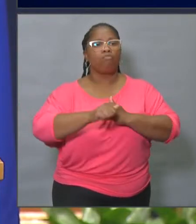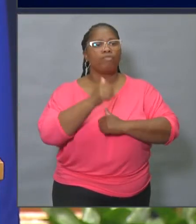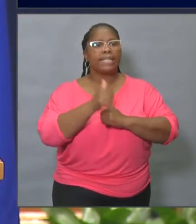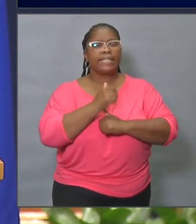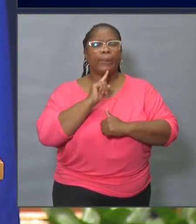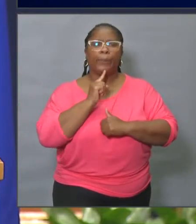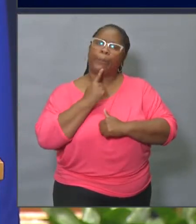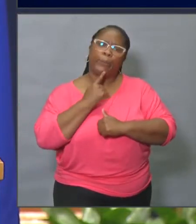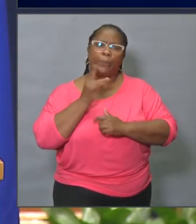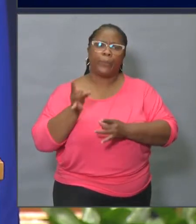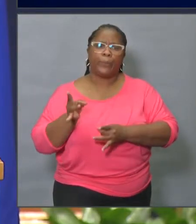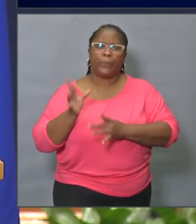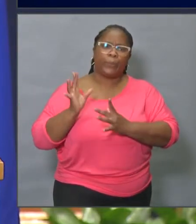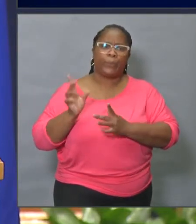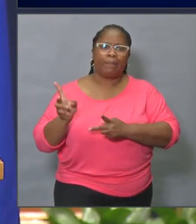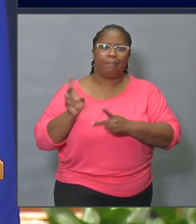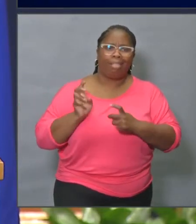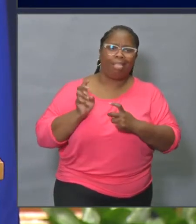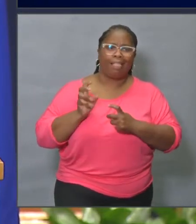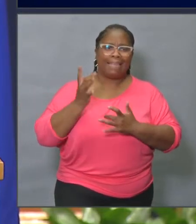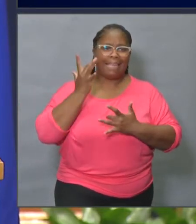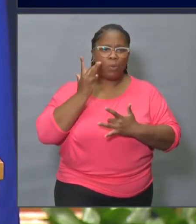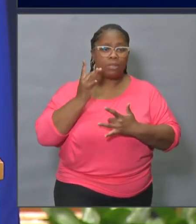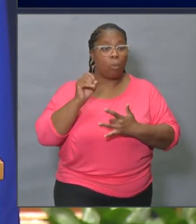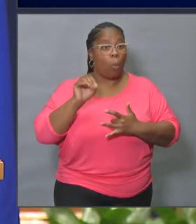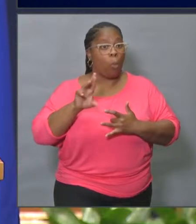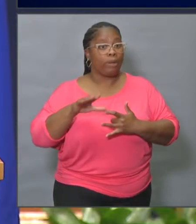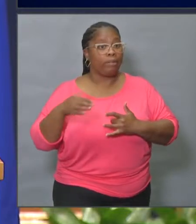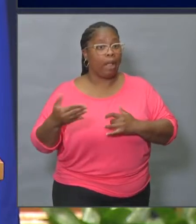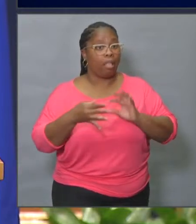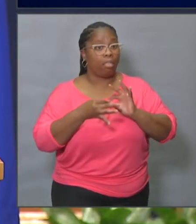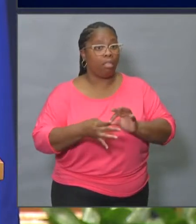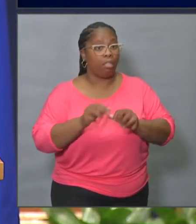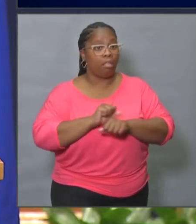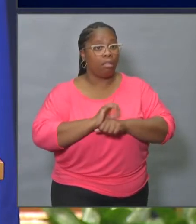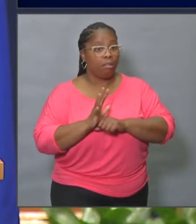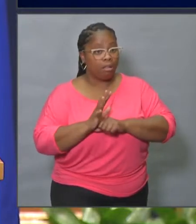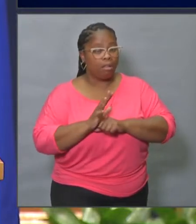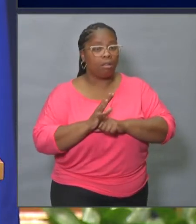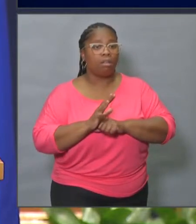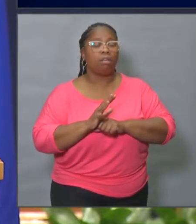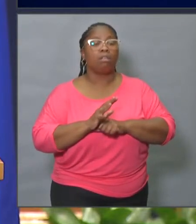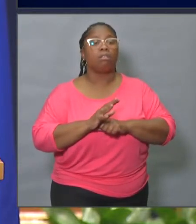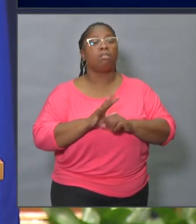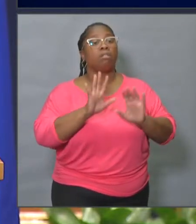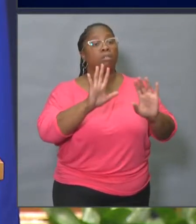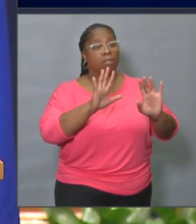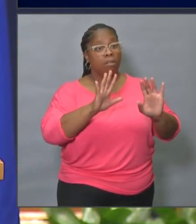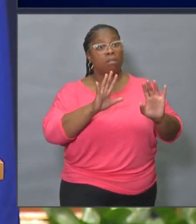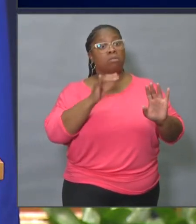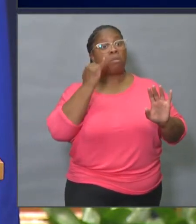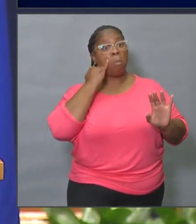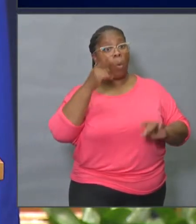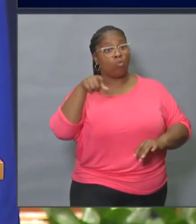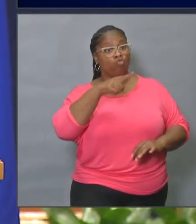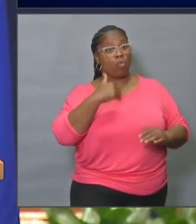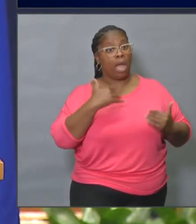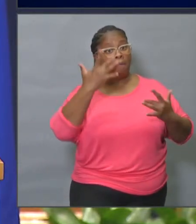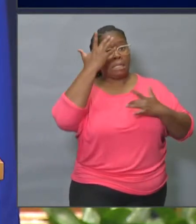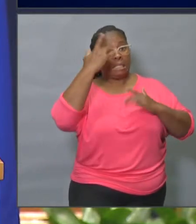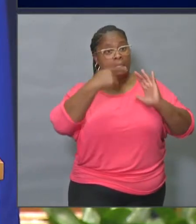from COVID-19. We encourage testing as resources permit for any person who's experiencing